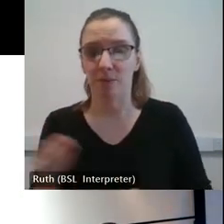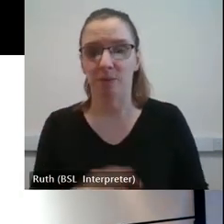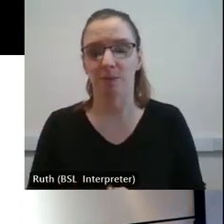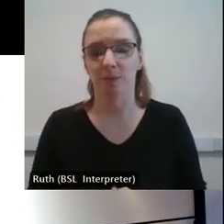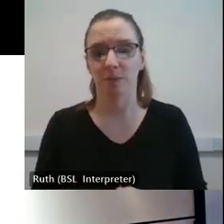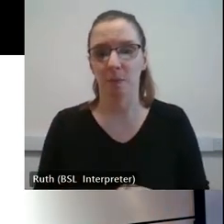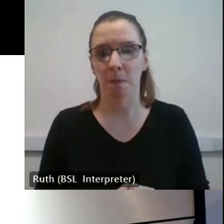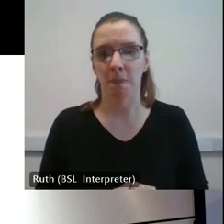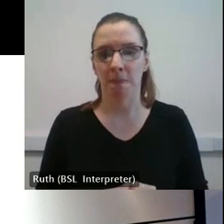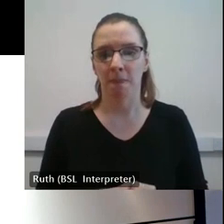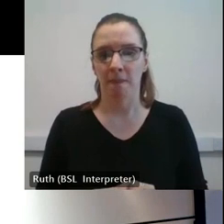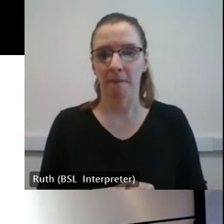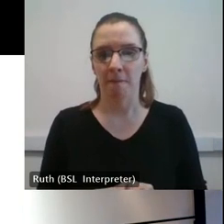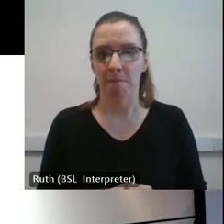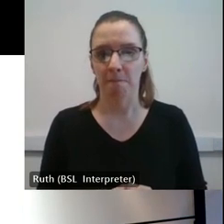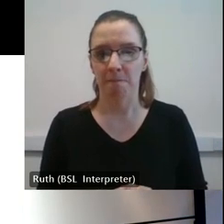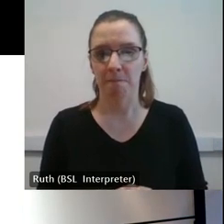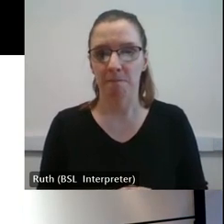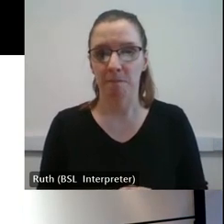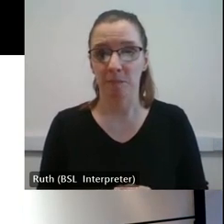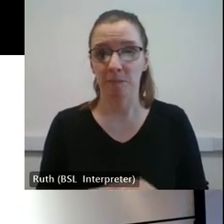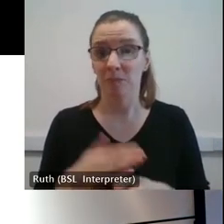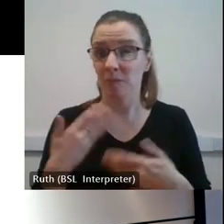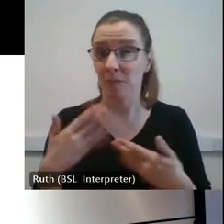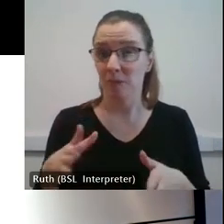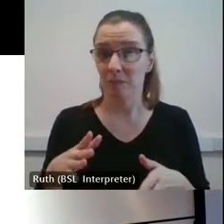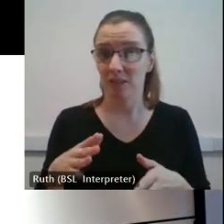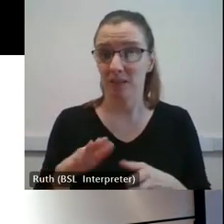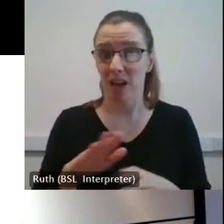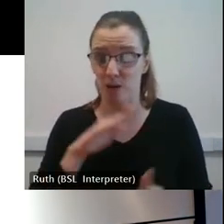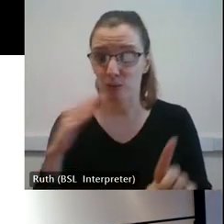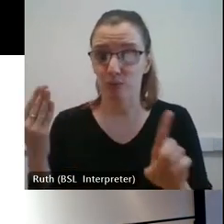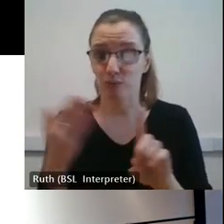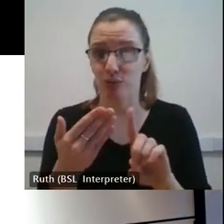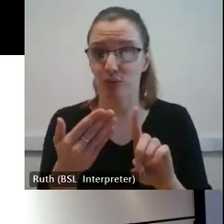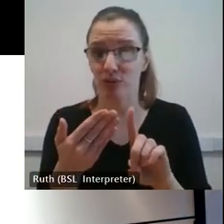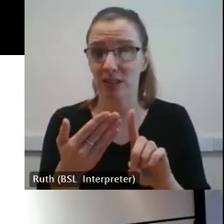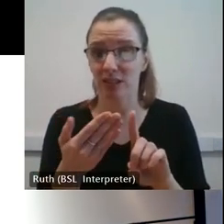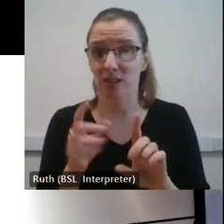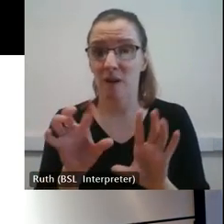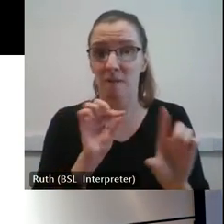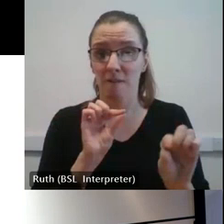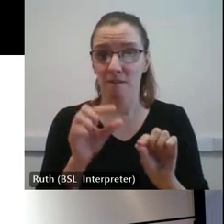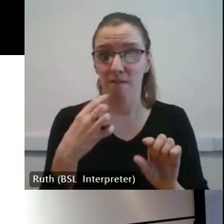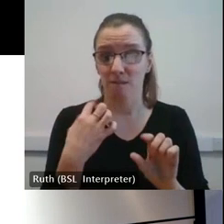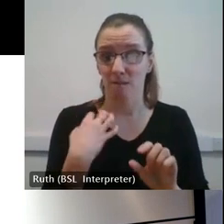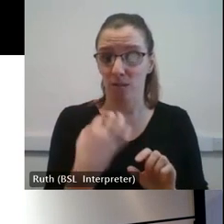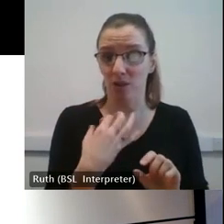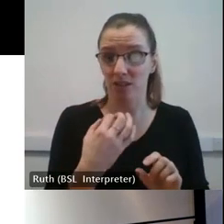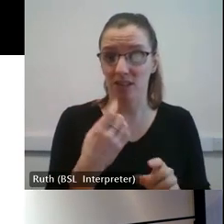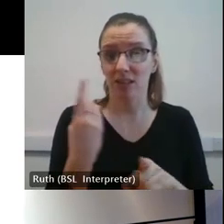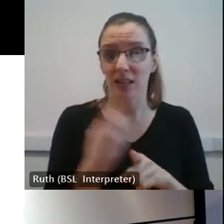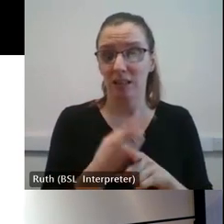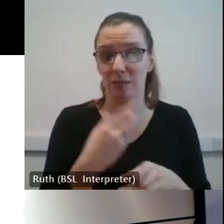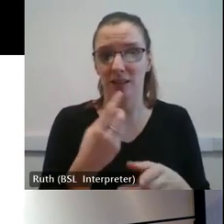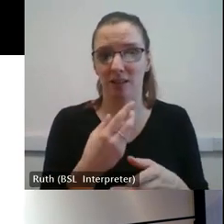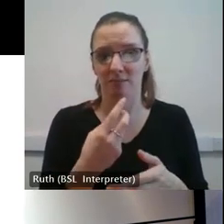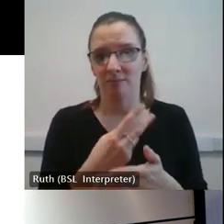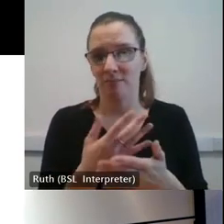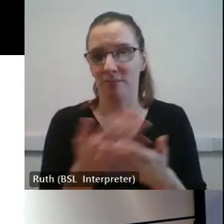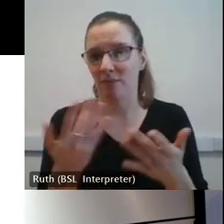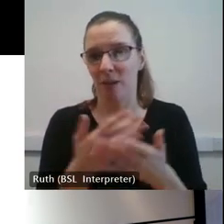I've said it, like our approach was get people that volunteers speaking multiple languages. But I have to tell you that it's a